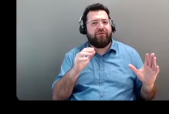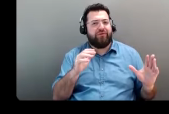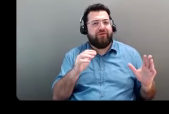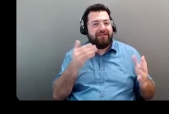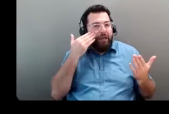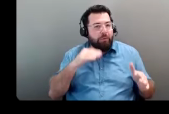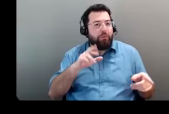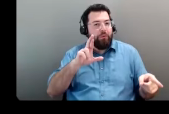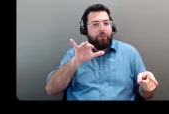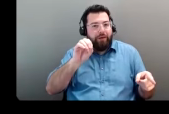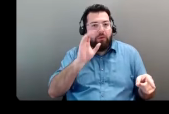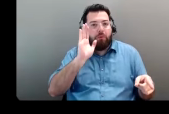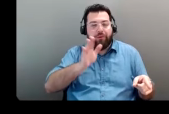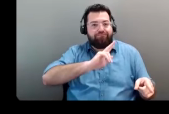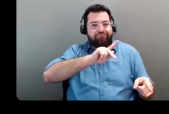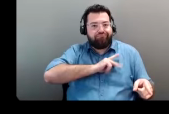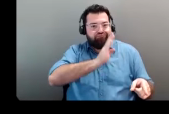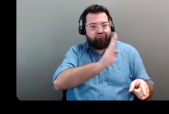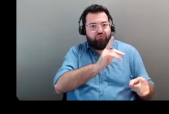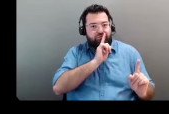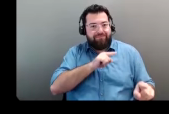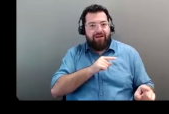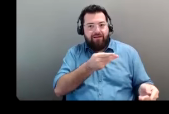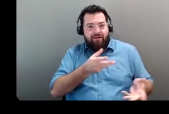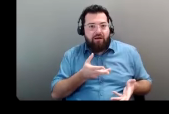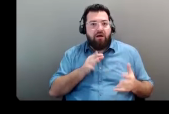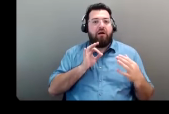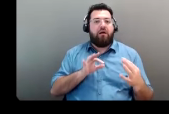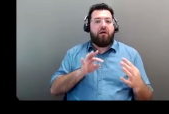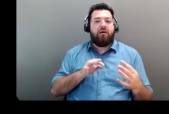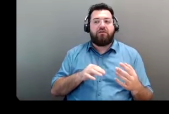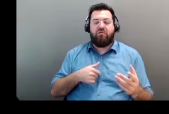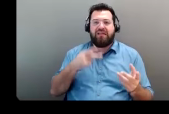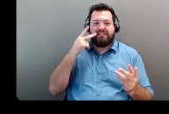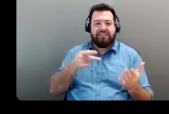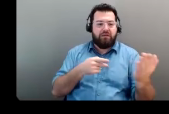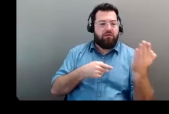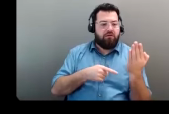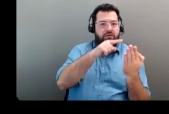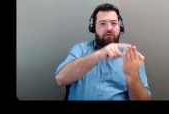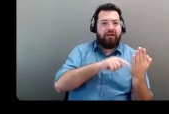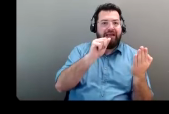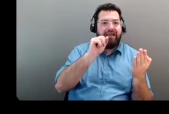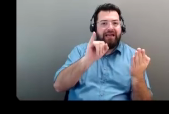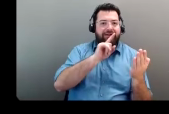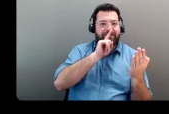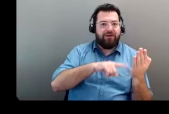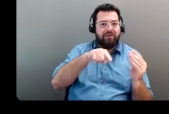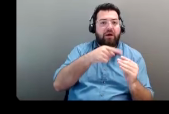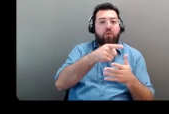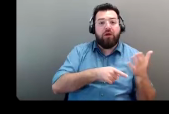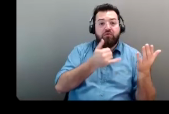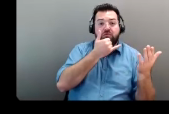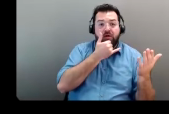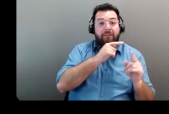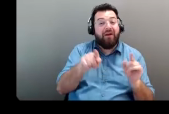would respond personally, and it was that balance between here's an AI response of some of the stuff that you got wrong, but then also like she